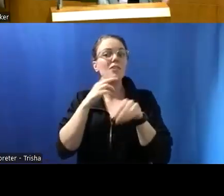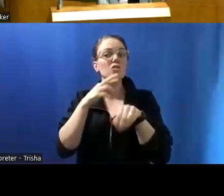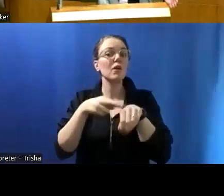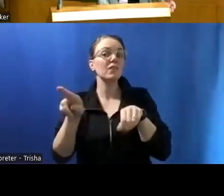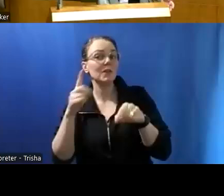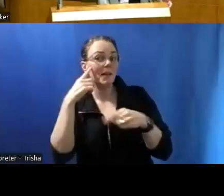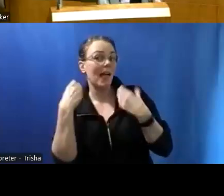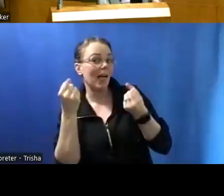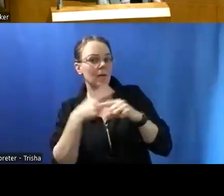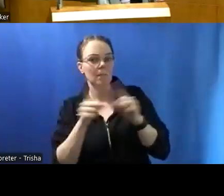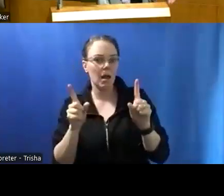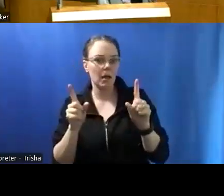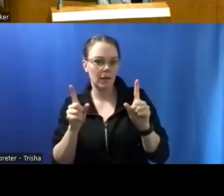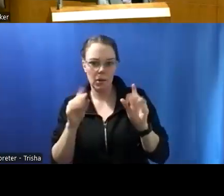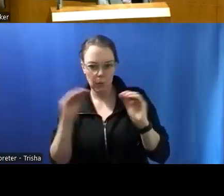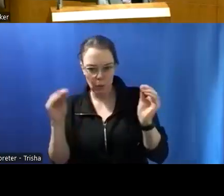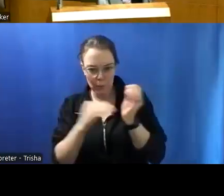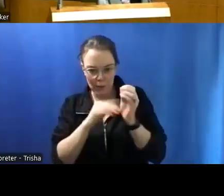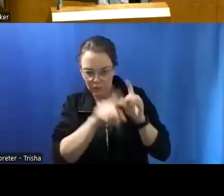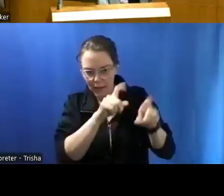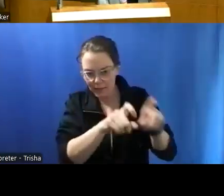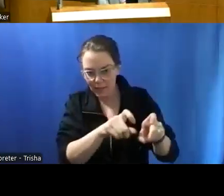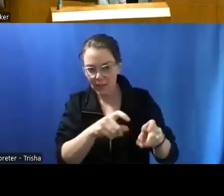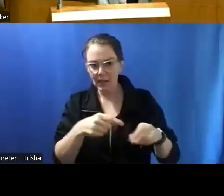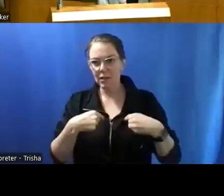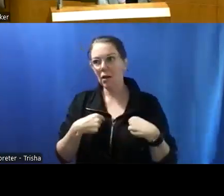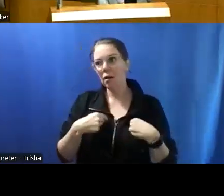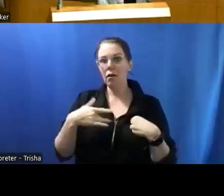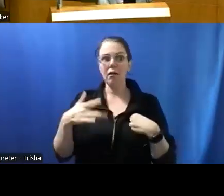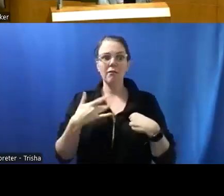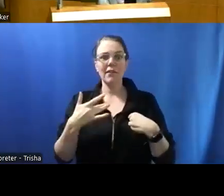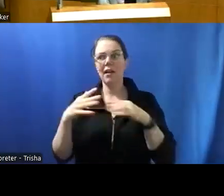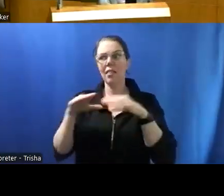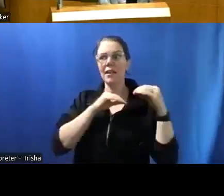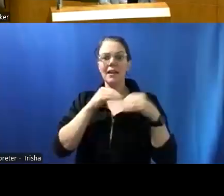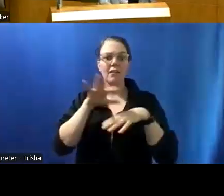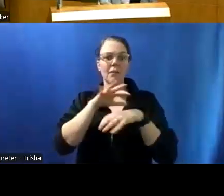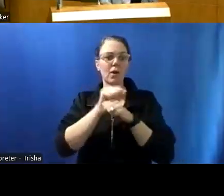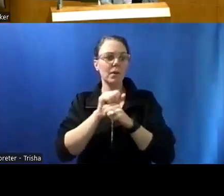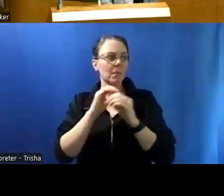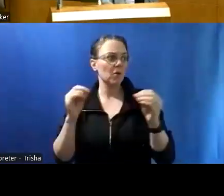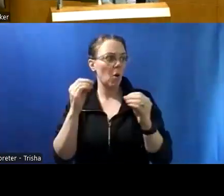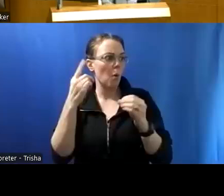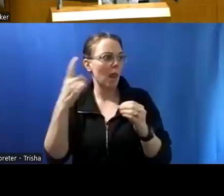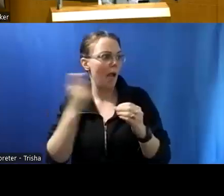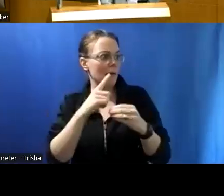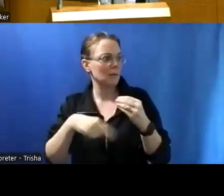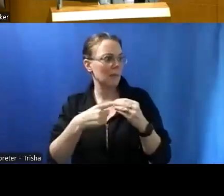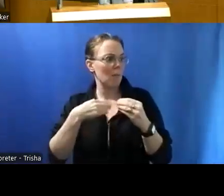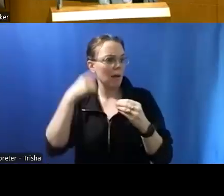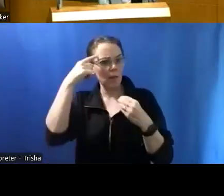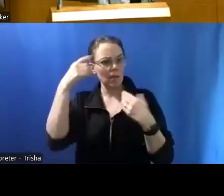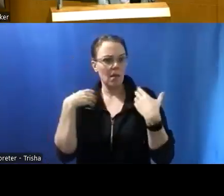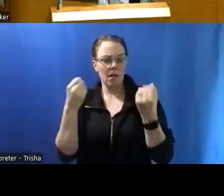care. That's not happening. And of course, then the person feels like they're walking away from the appointment without having even discussed something that might